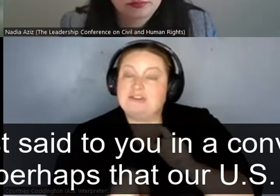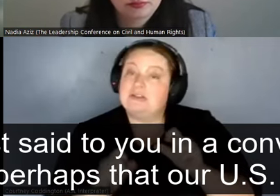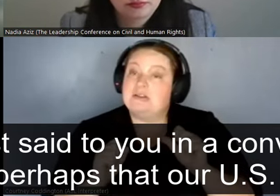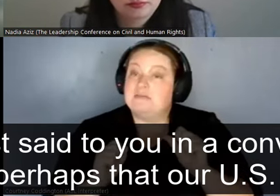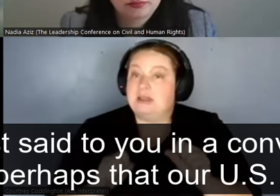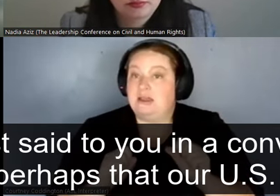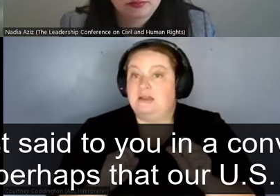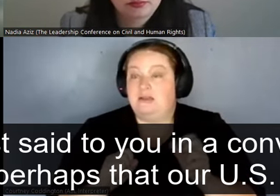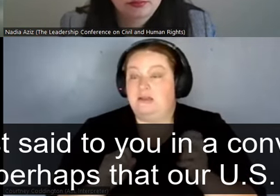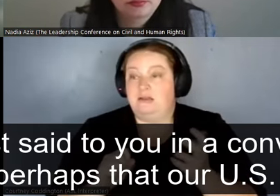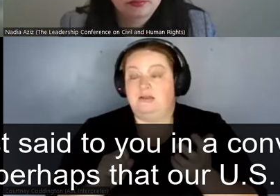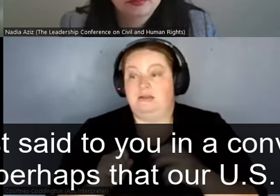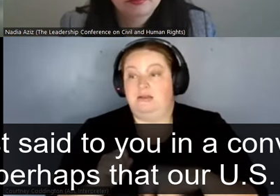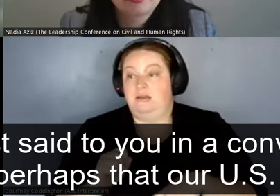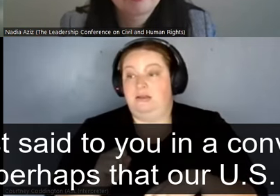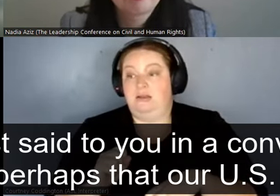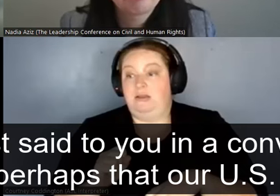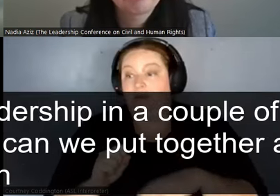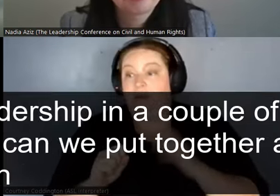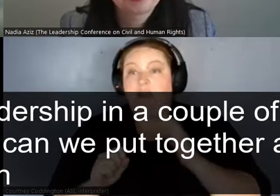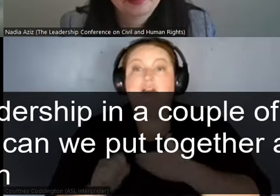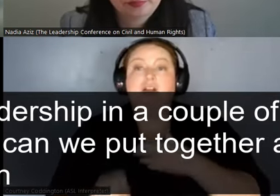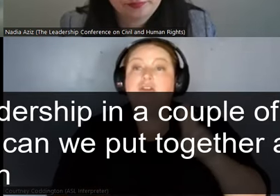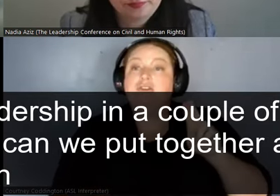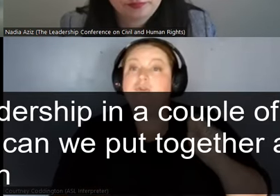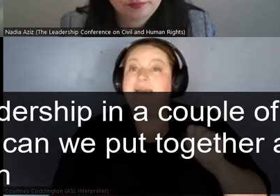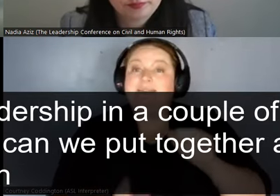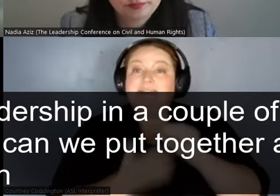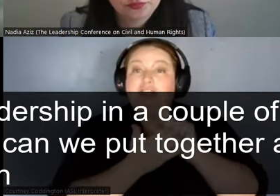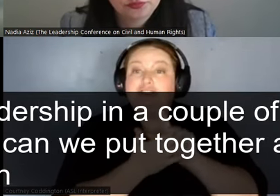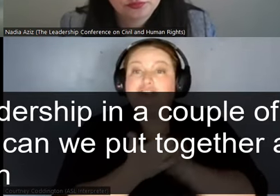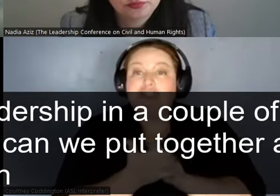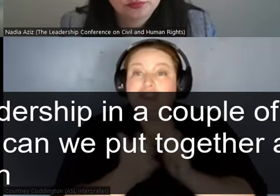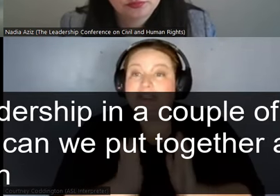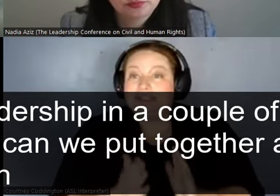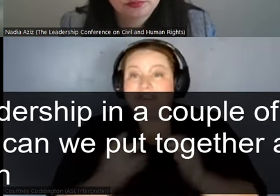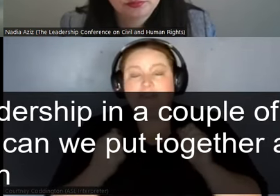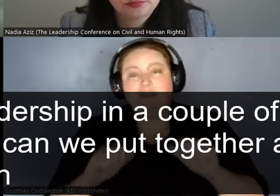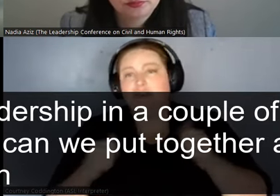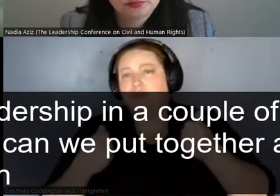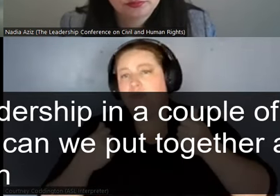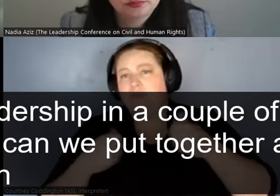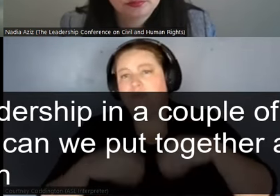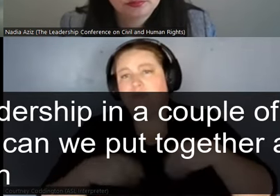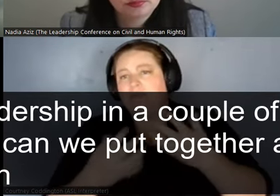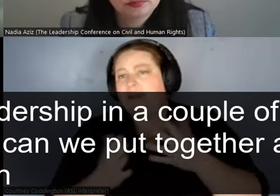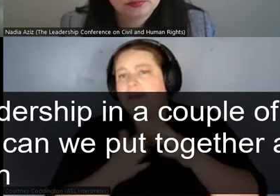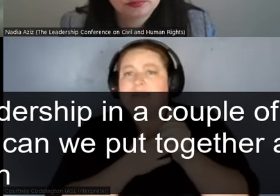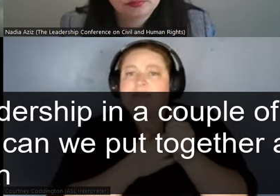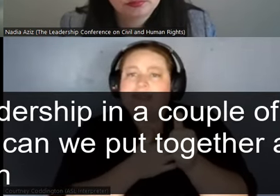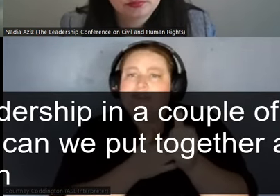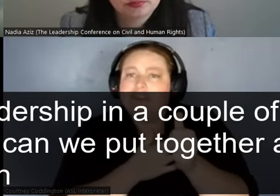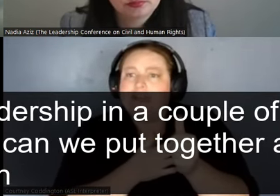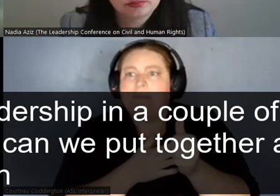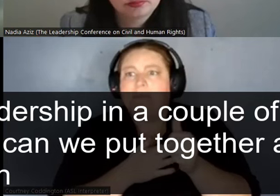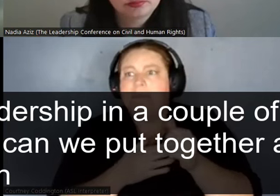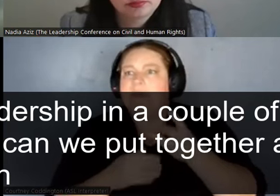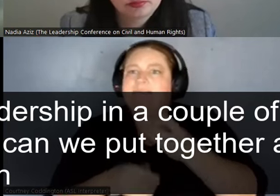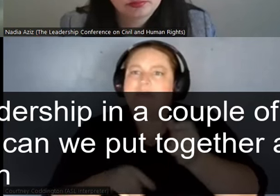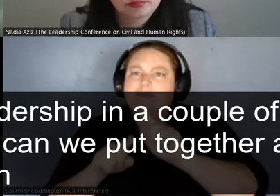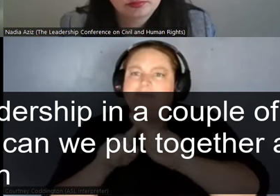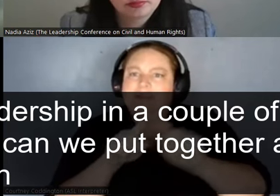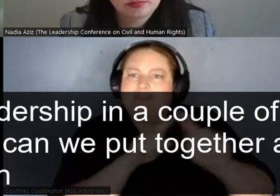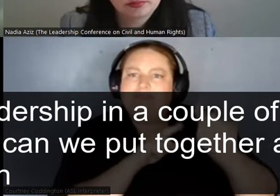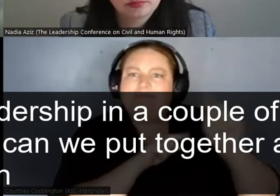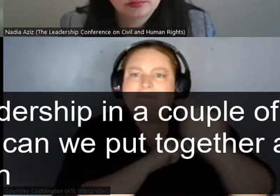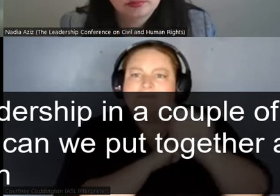our U.S. attorneys could provide leadership, you know, in a couple of communities to see